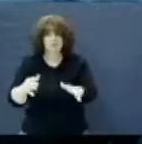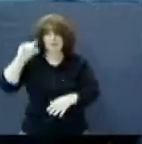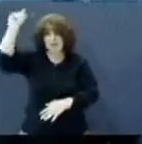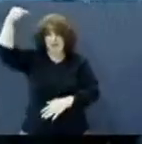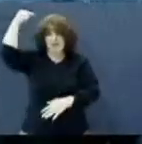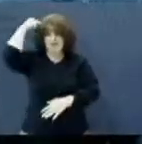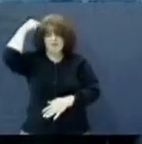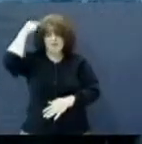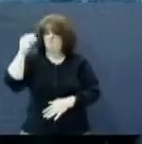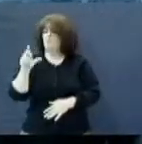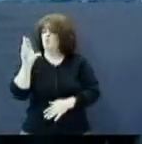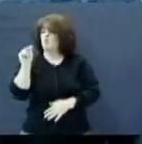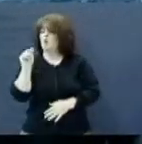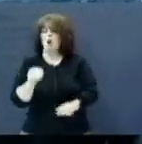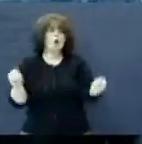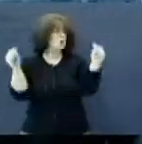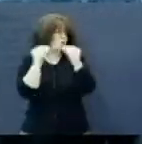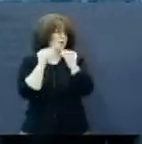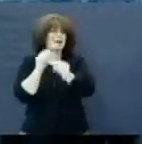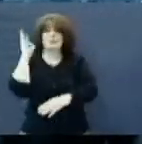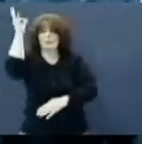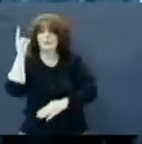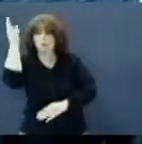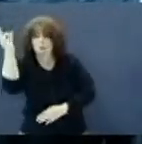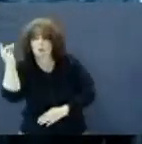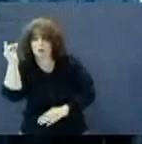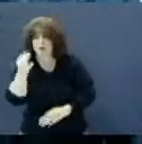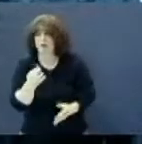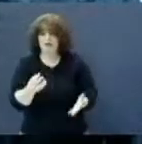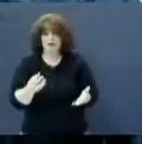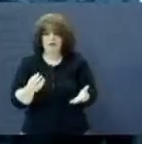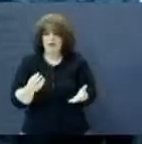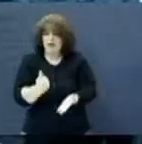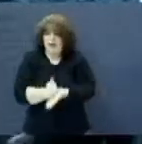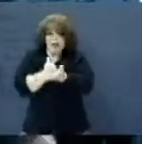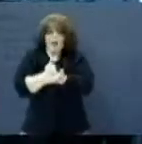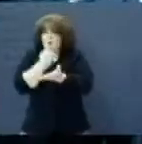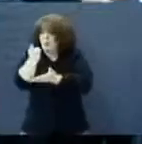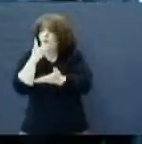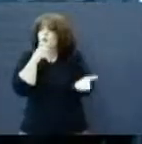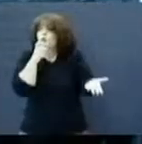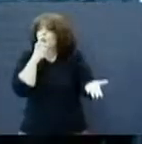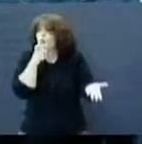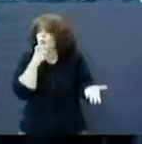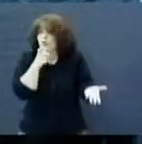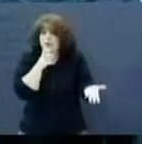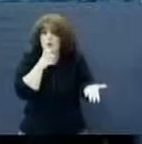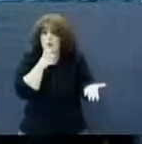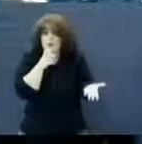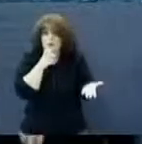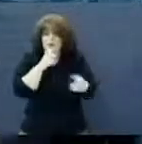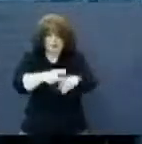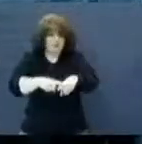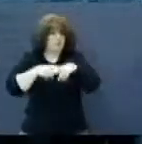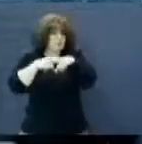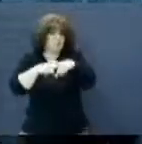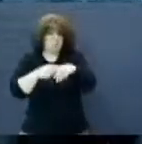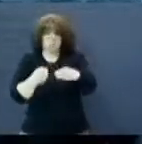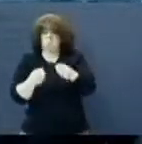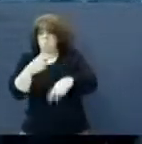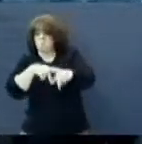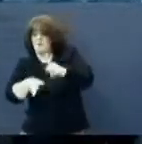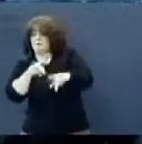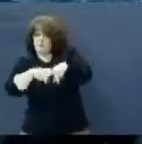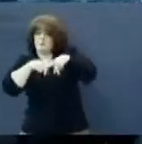day. And I want to ask you, who's going to help you? A lot of folks depending on people to help them. I want to tell